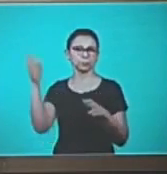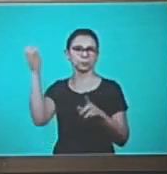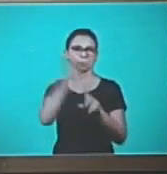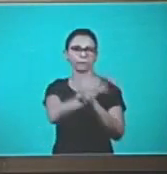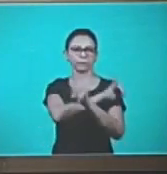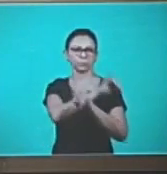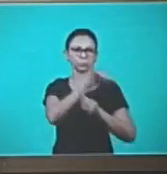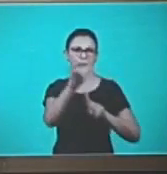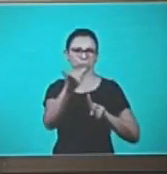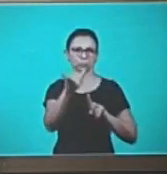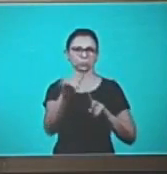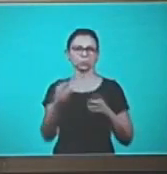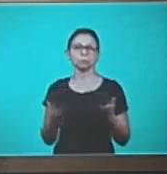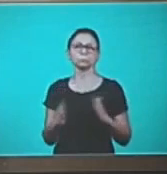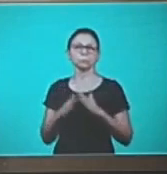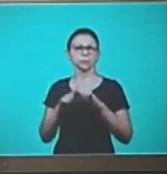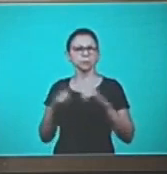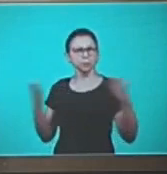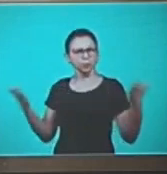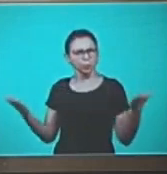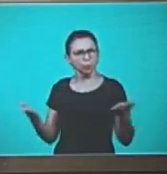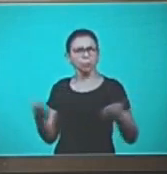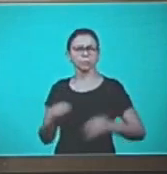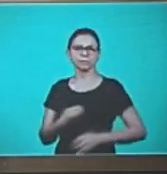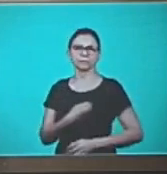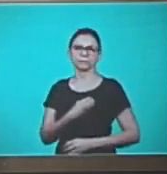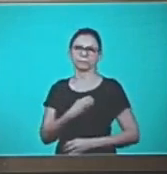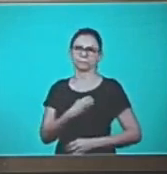prophetic moment in which the church is living.